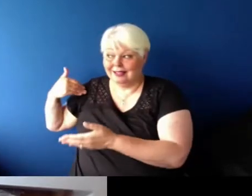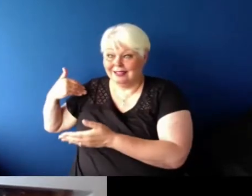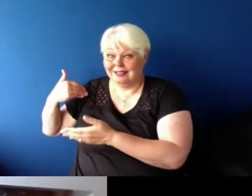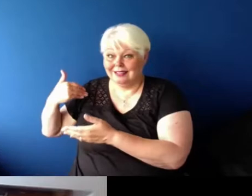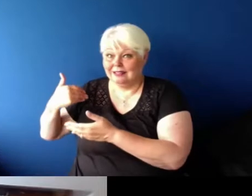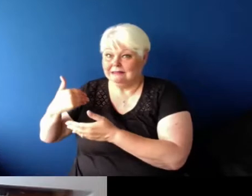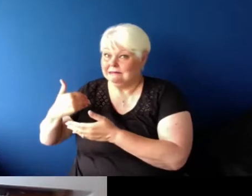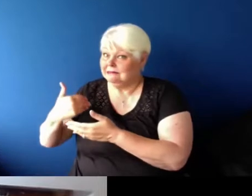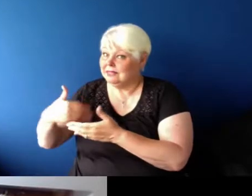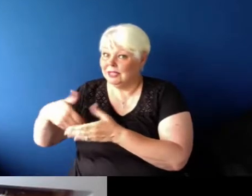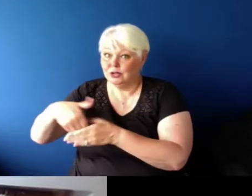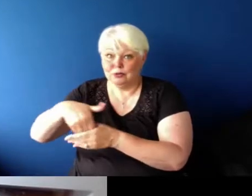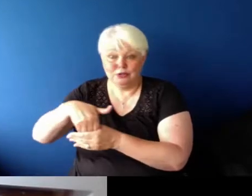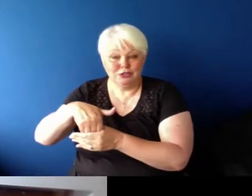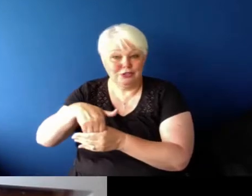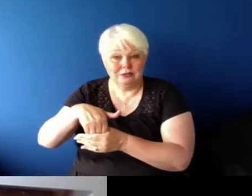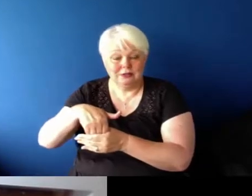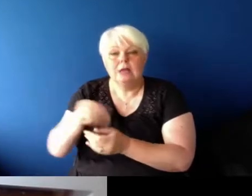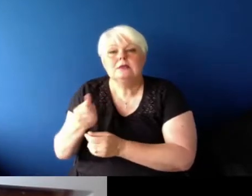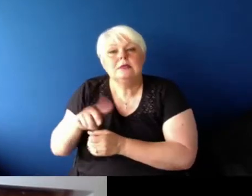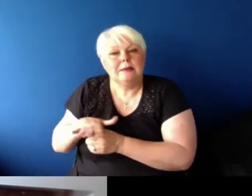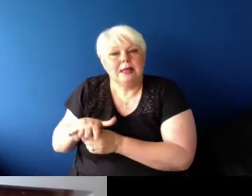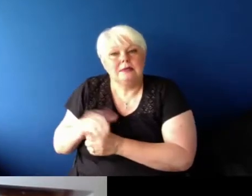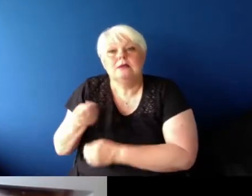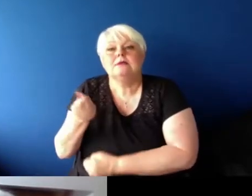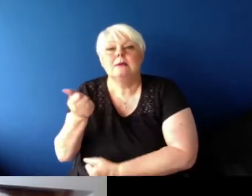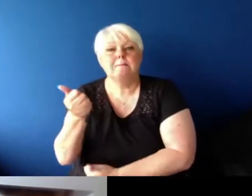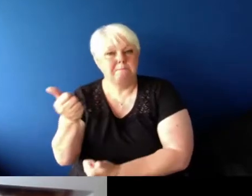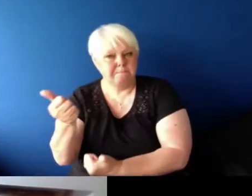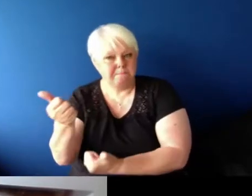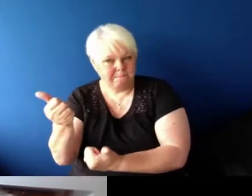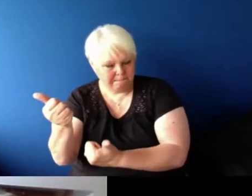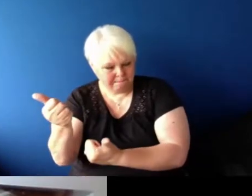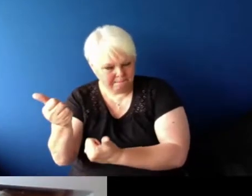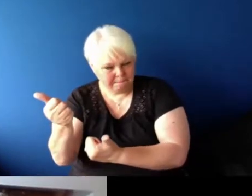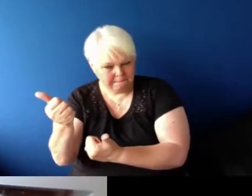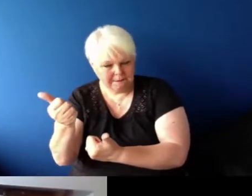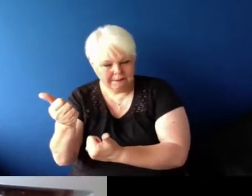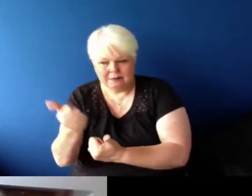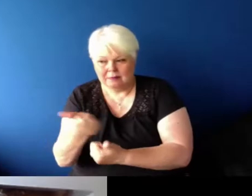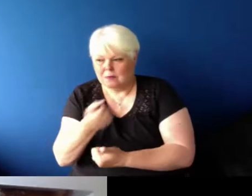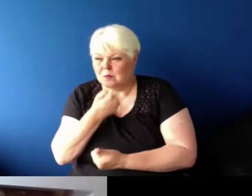of inclusion in some places. Some places it's got, you know, a wonderfully